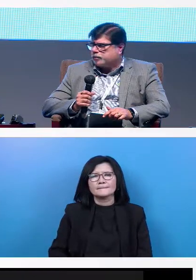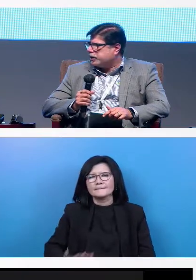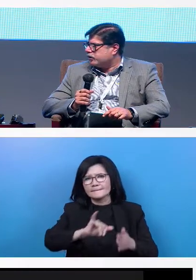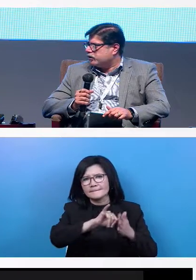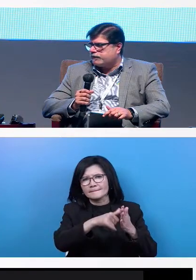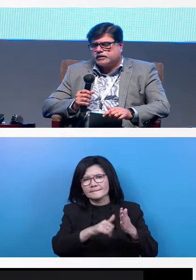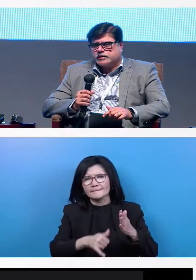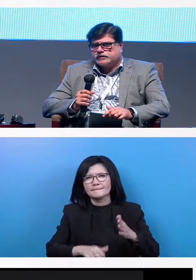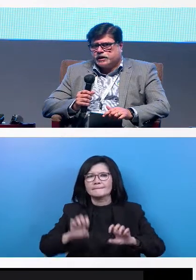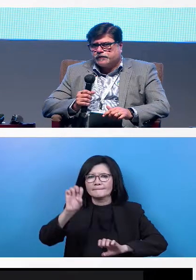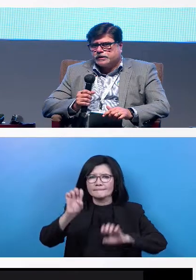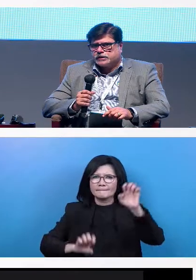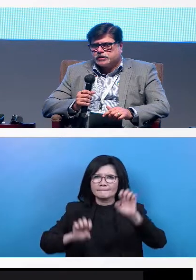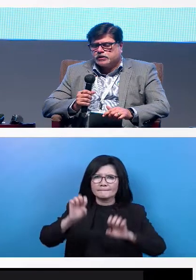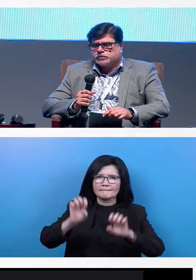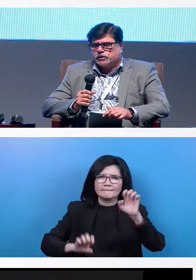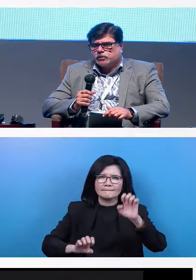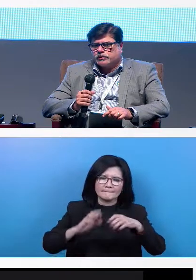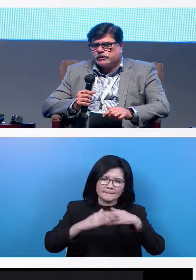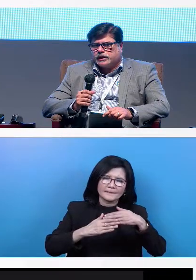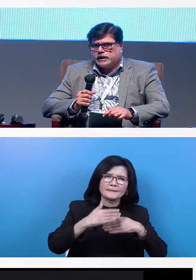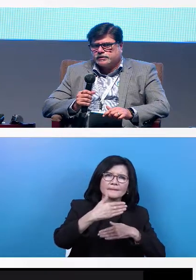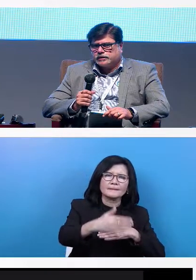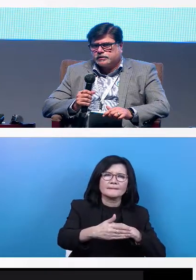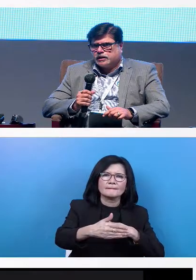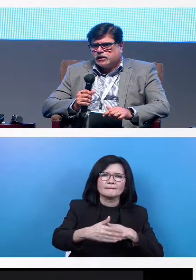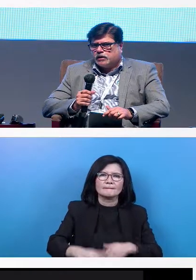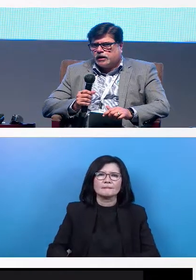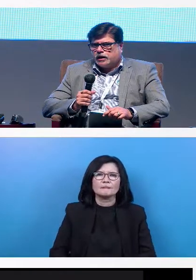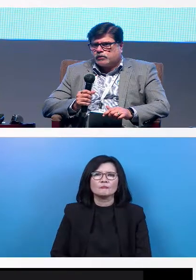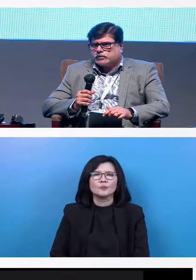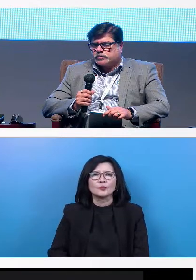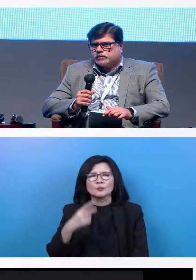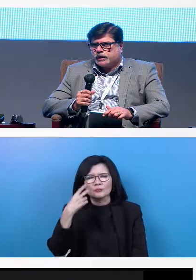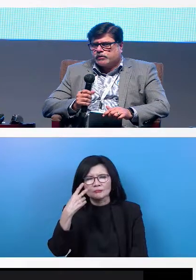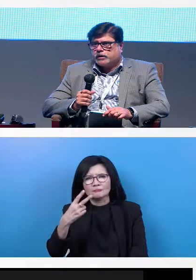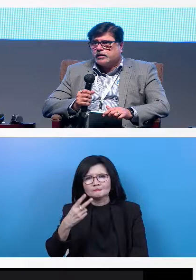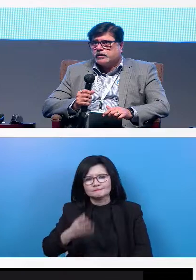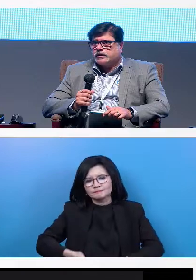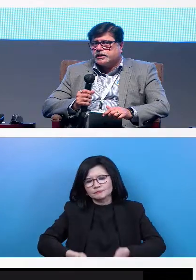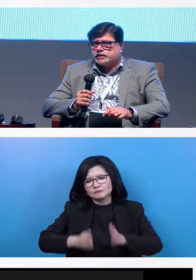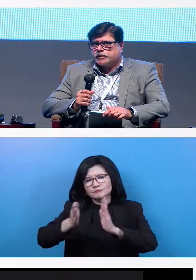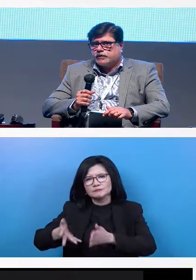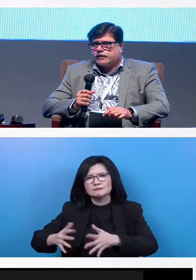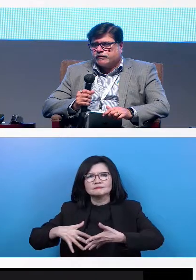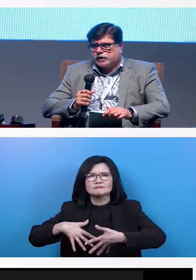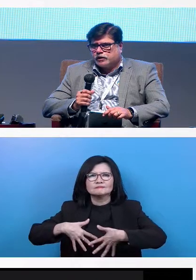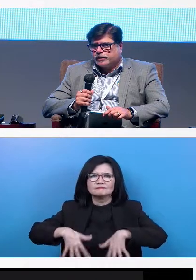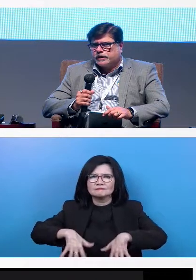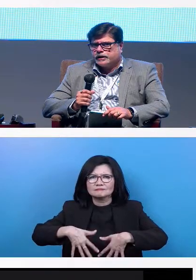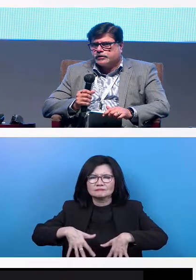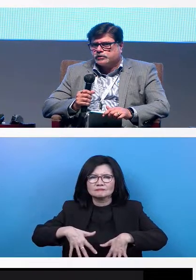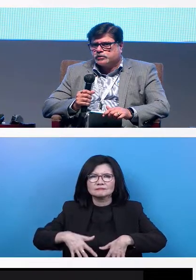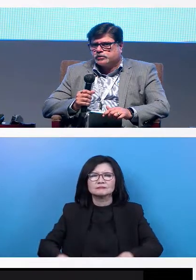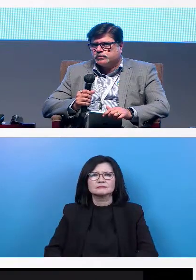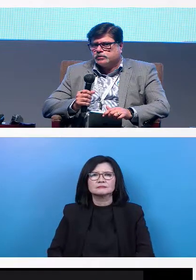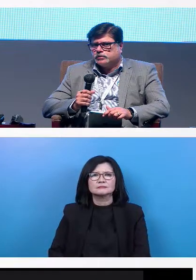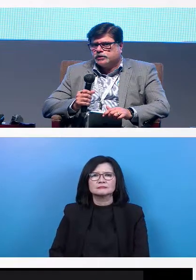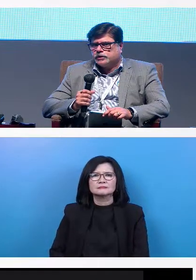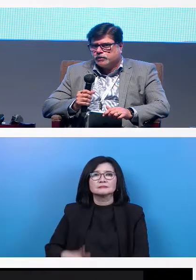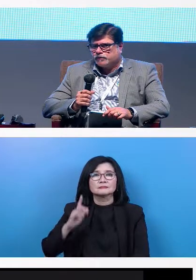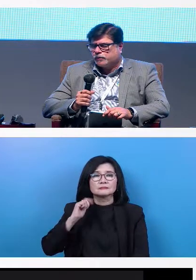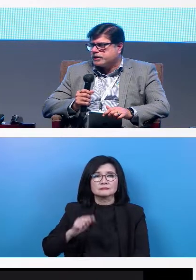the vulnerability of infrastructure to the known hazards, and also regular assessment of its vulnerability